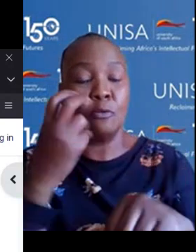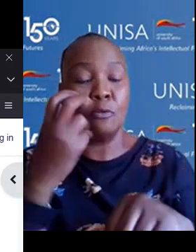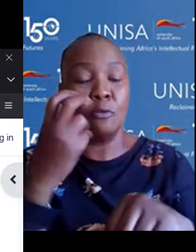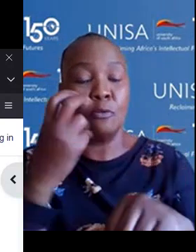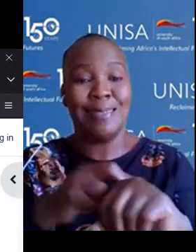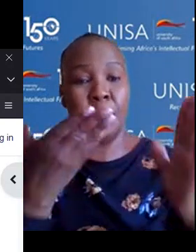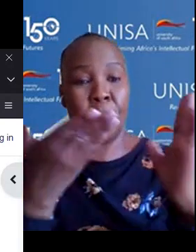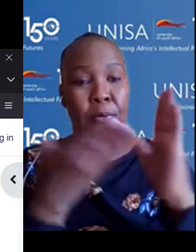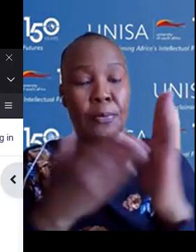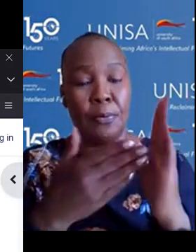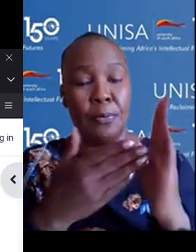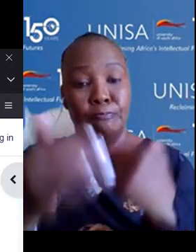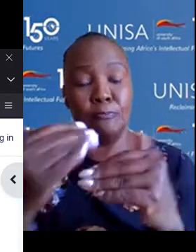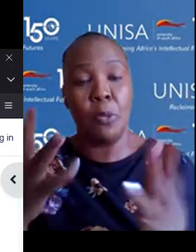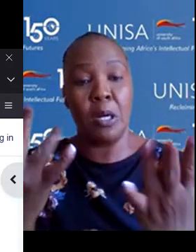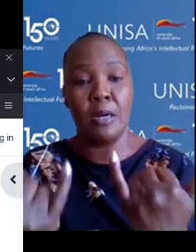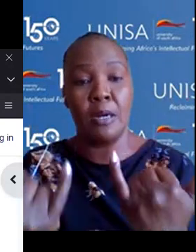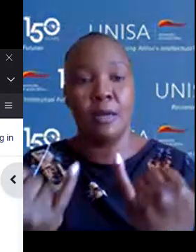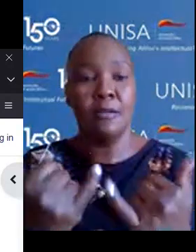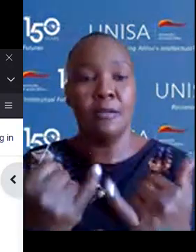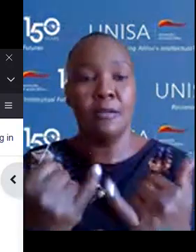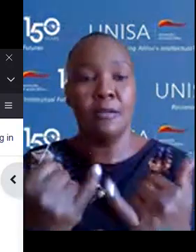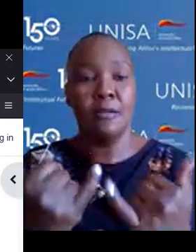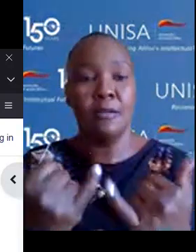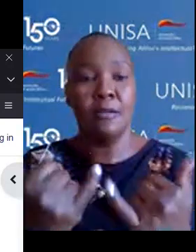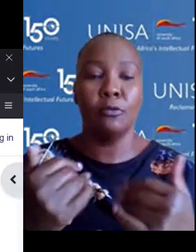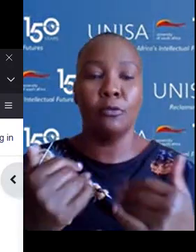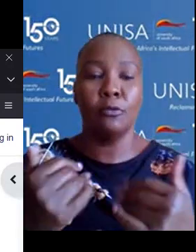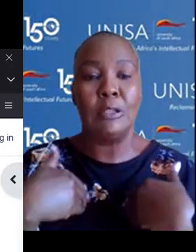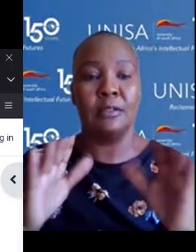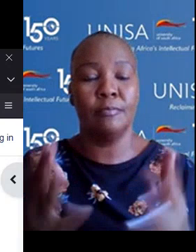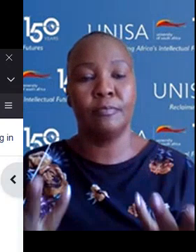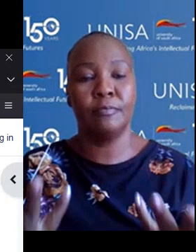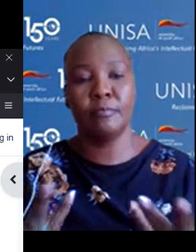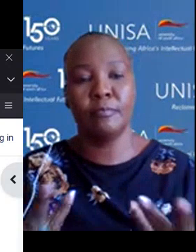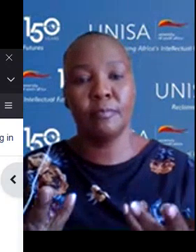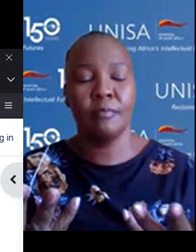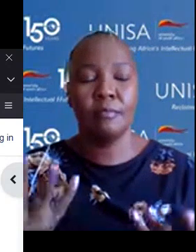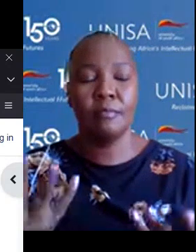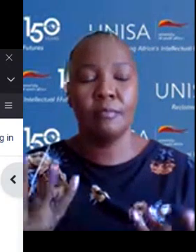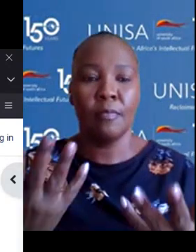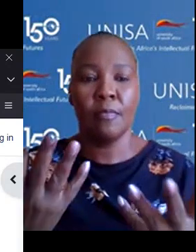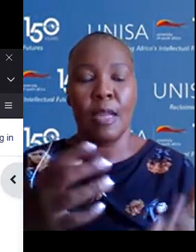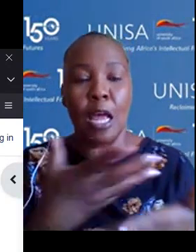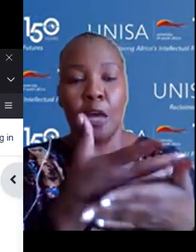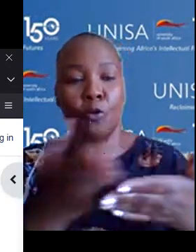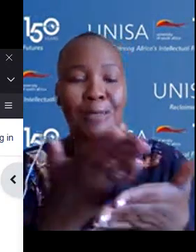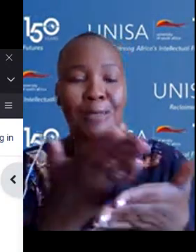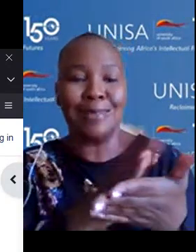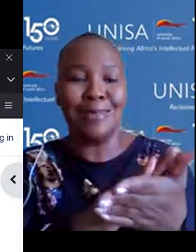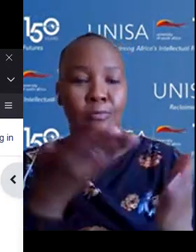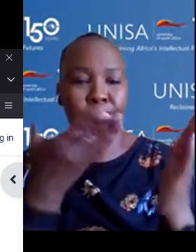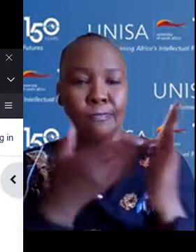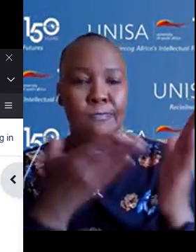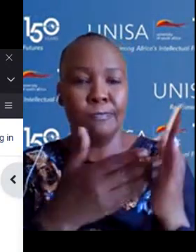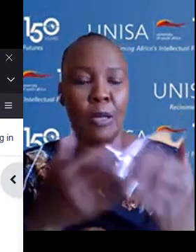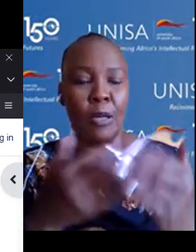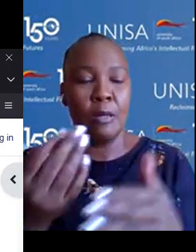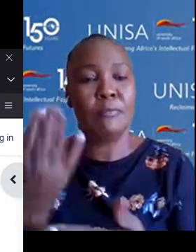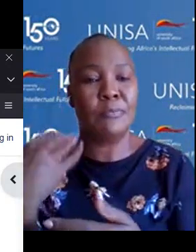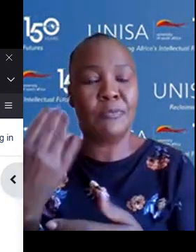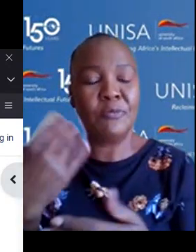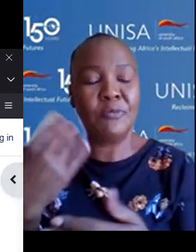going through now. How to get started. And then there's the recording section. So there is previous days